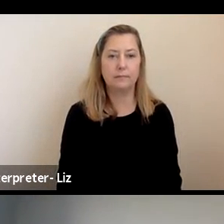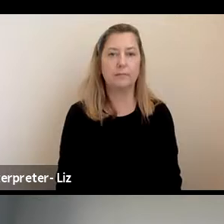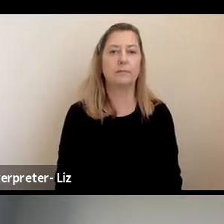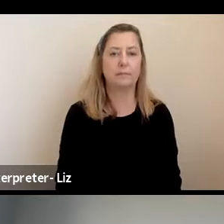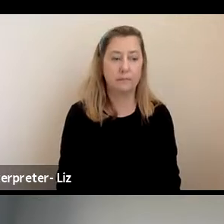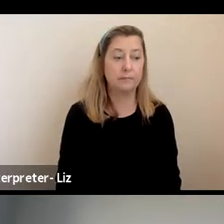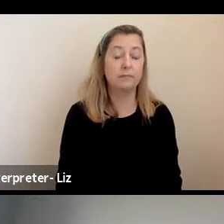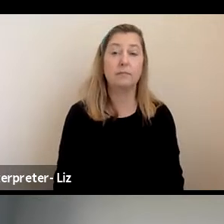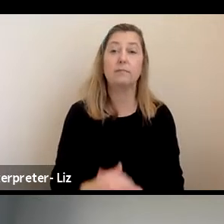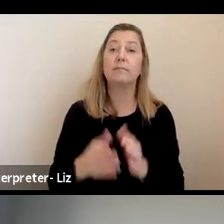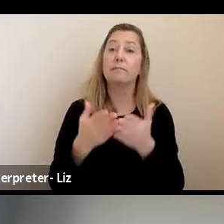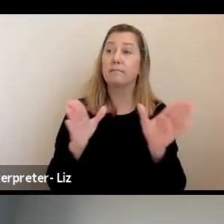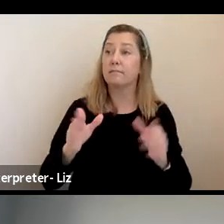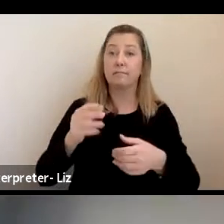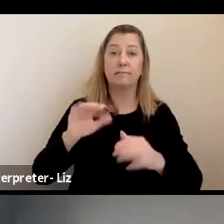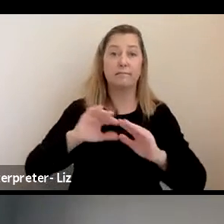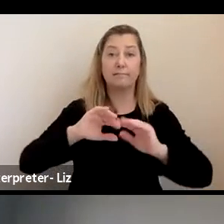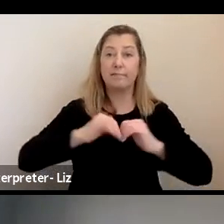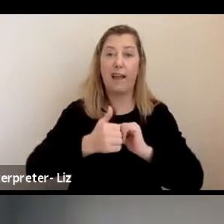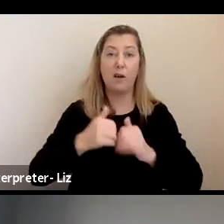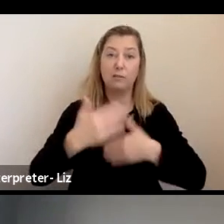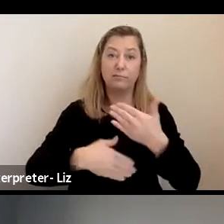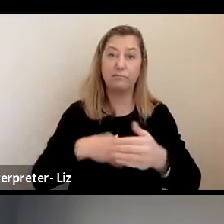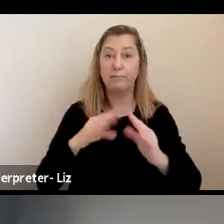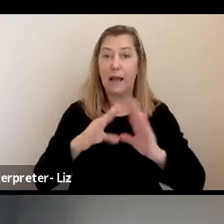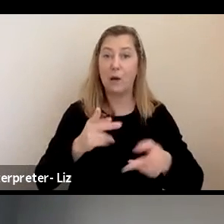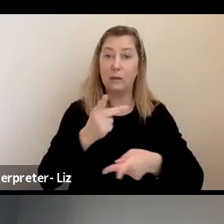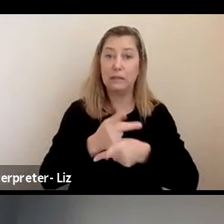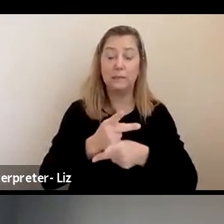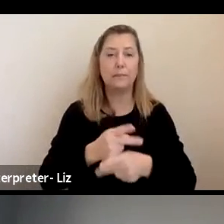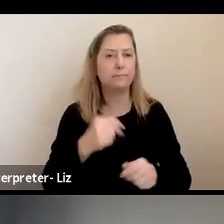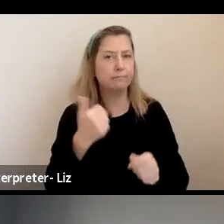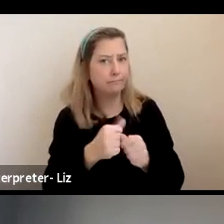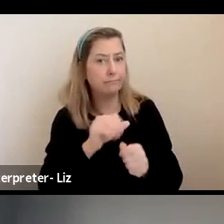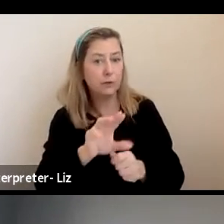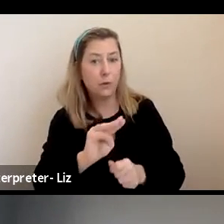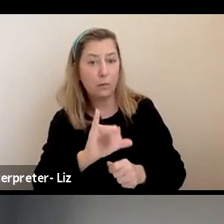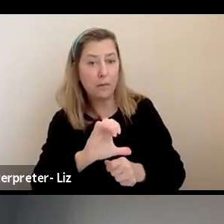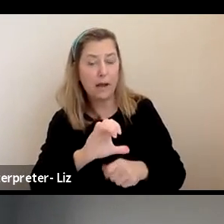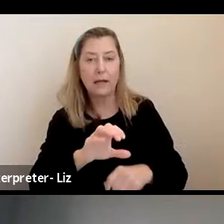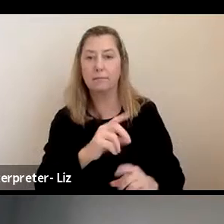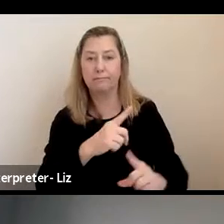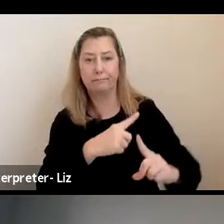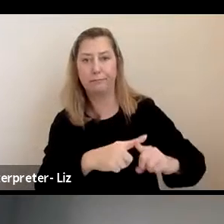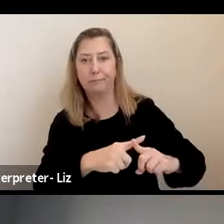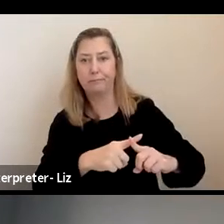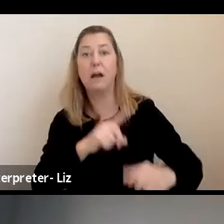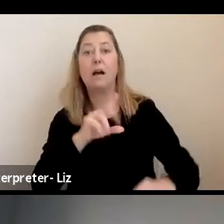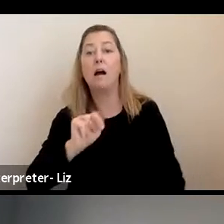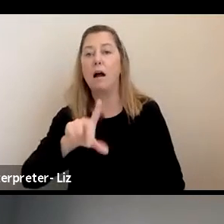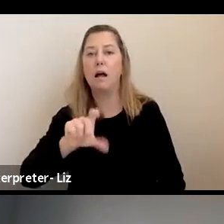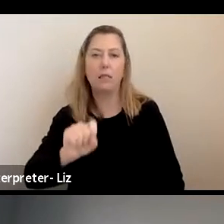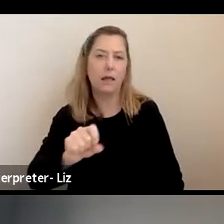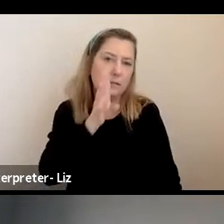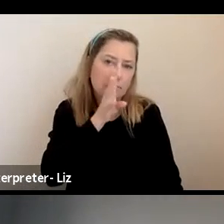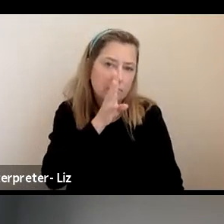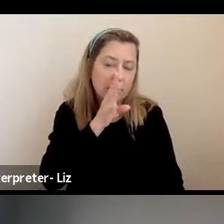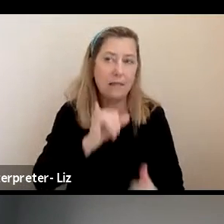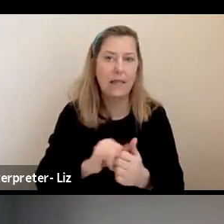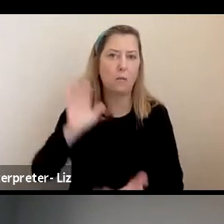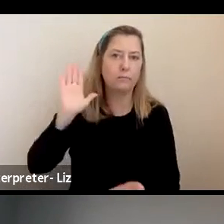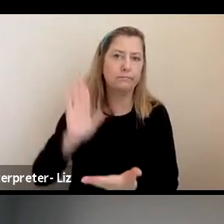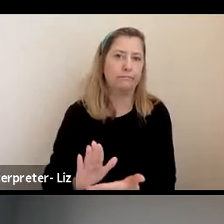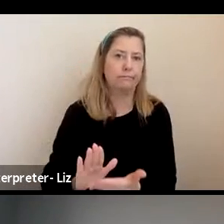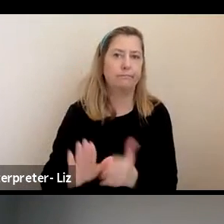Zoom housekeeping. Members, please keep your microphone on mute unless you are speaking. This helps reduce the